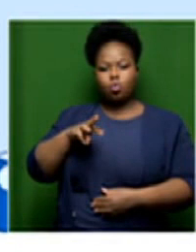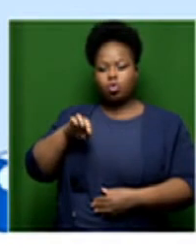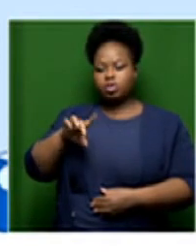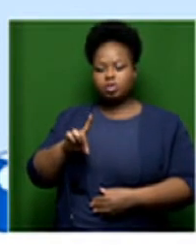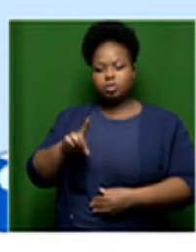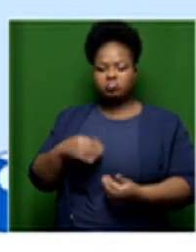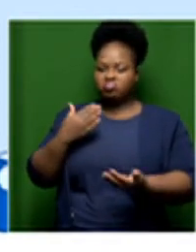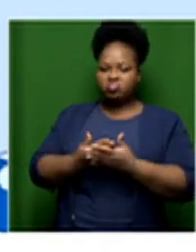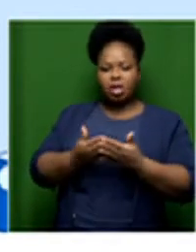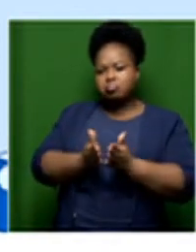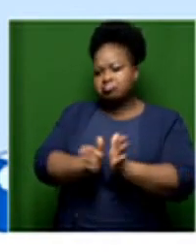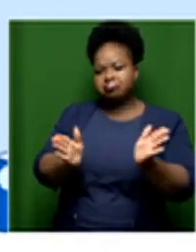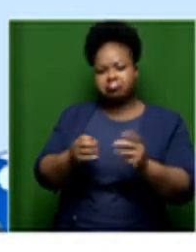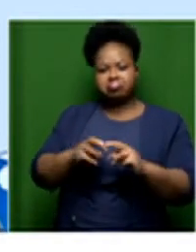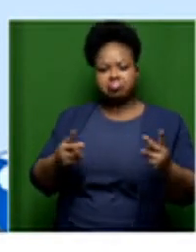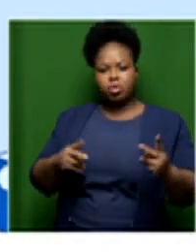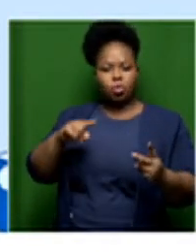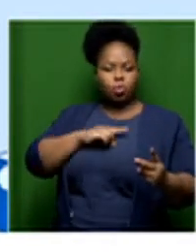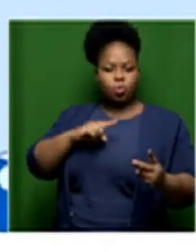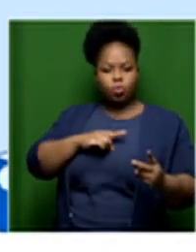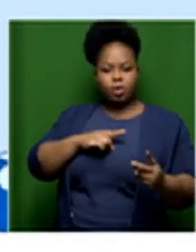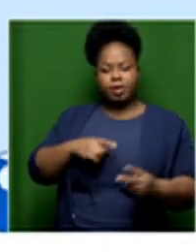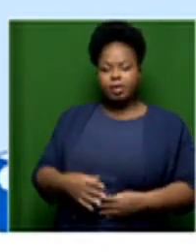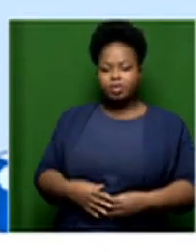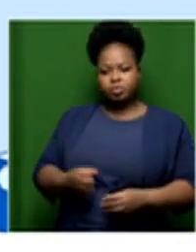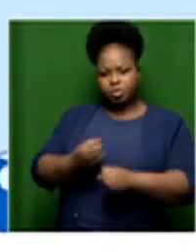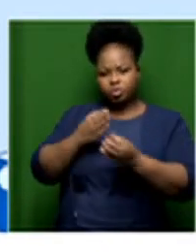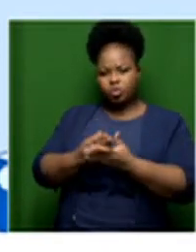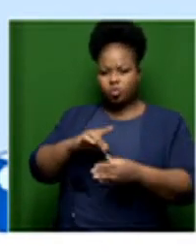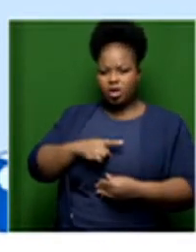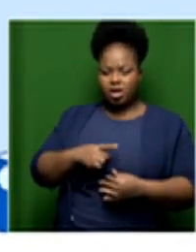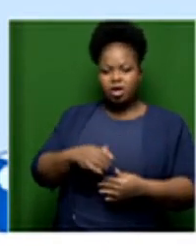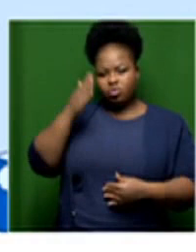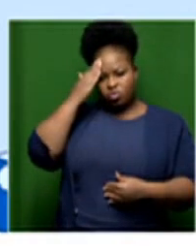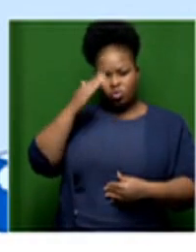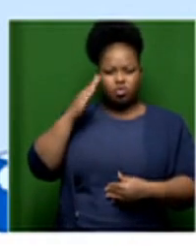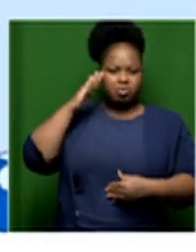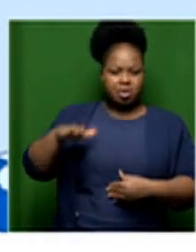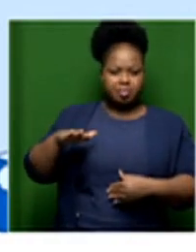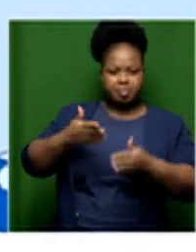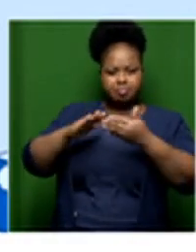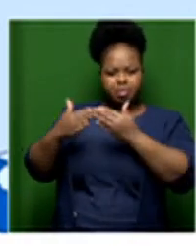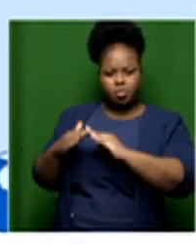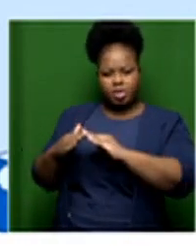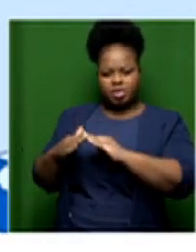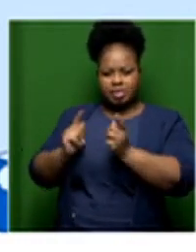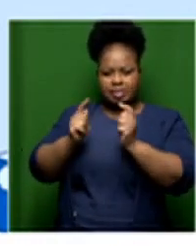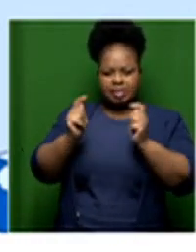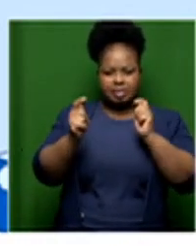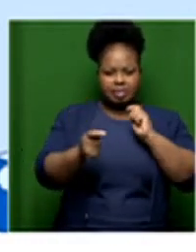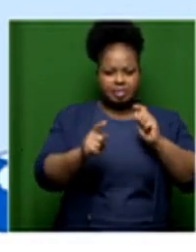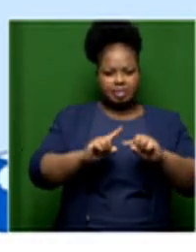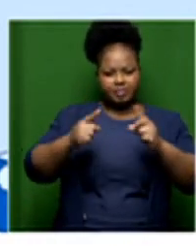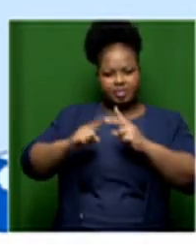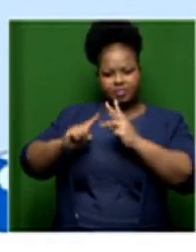done primarily to account for the shift in settlement patterns, to accommodate the densities